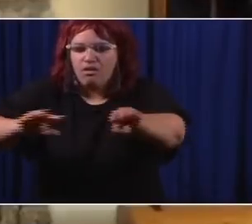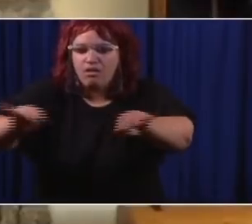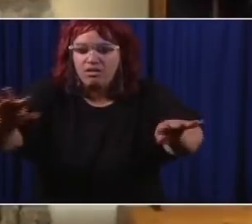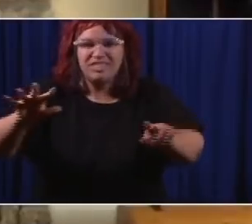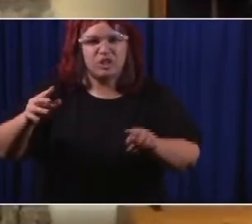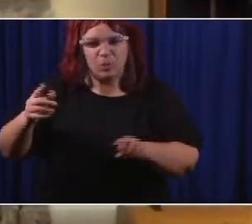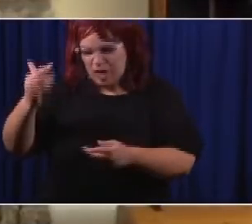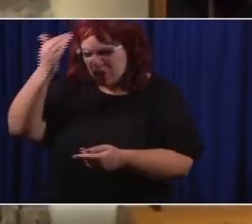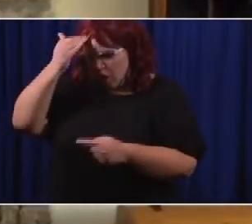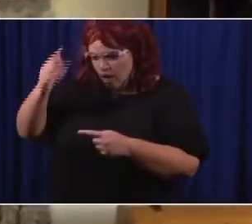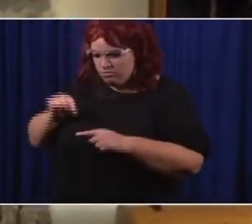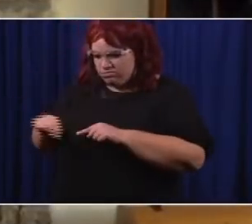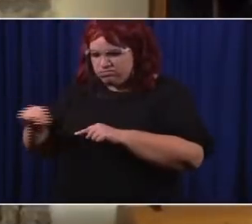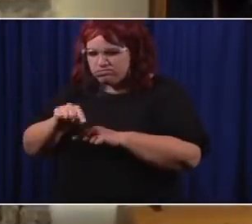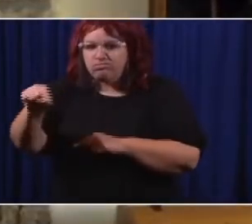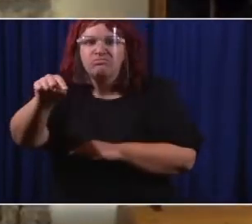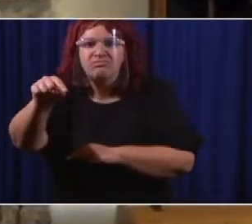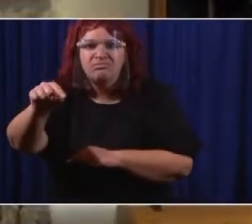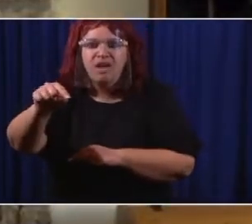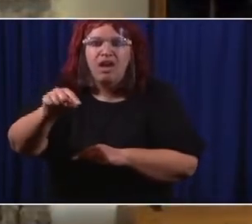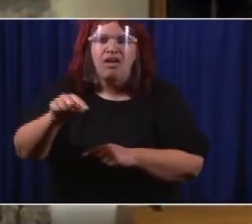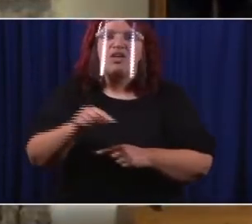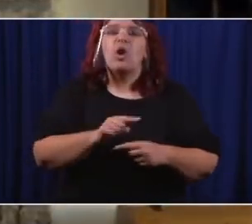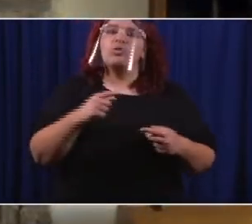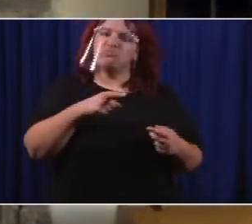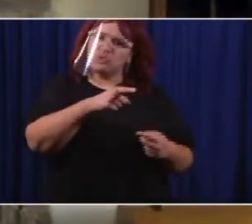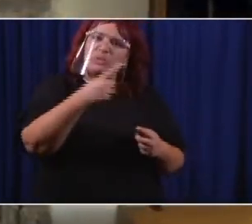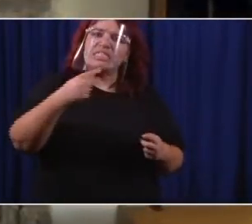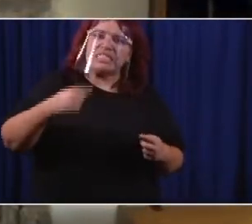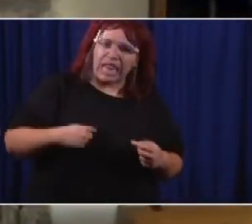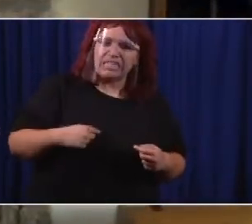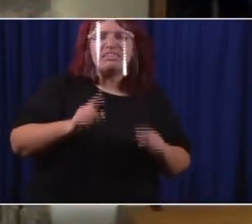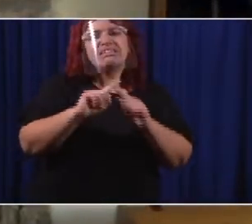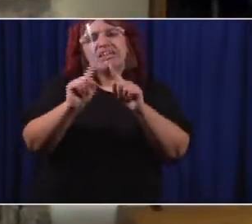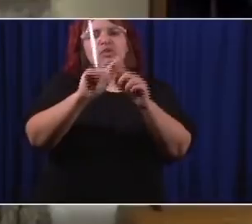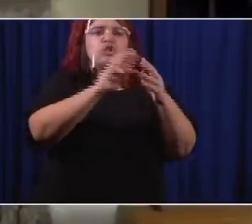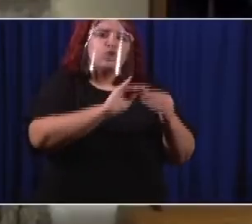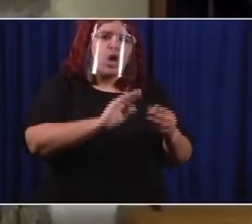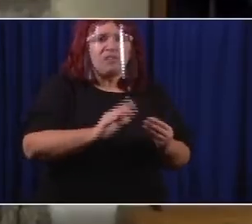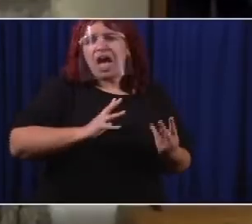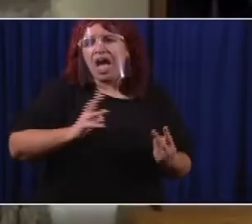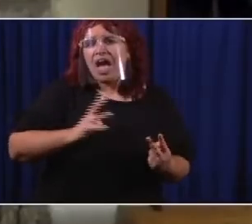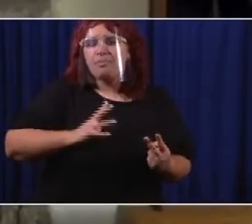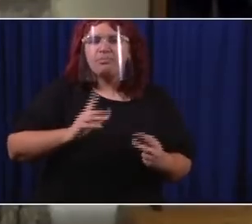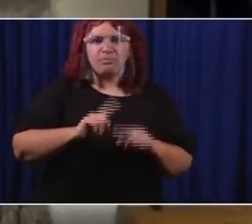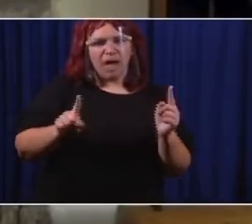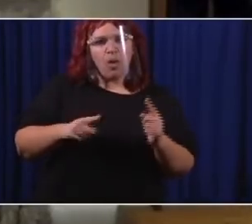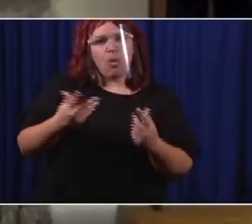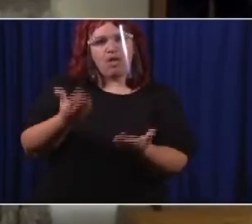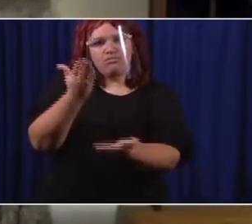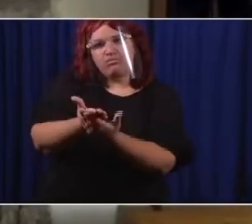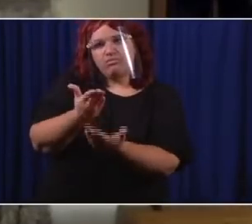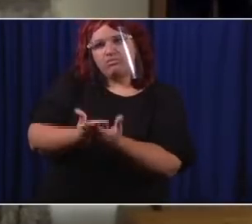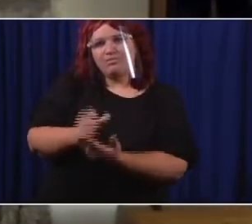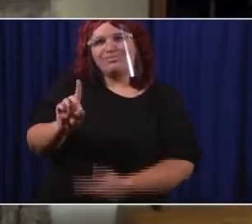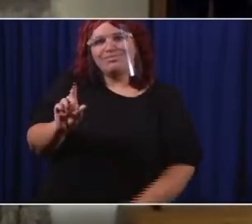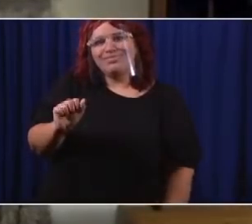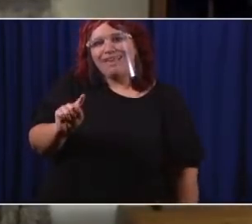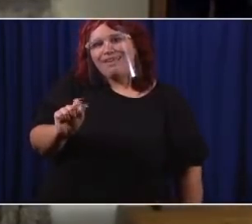that shows how this virus is spreading? Well, it's interesting that you mentioned that. We